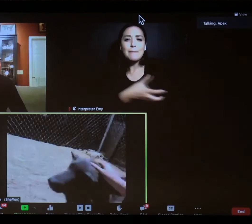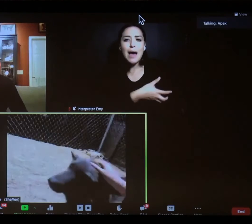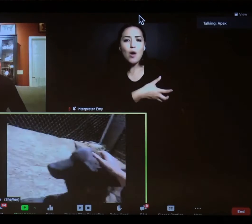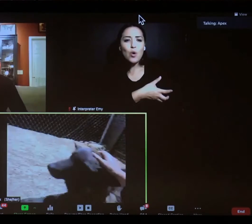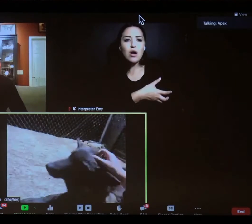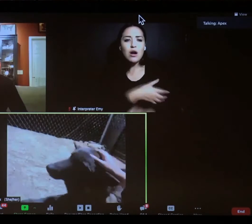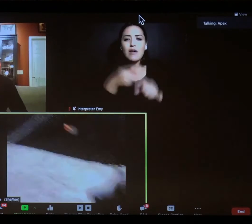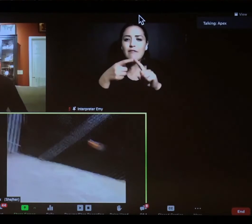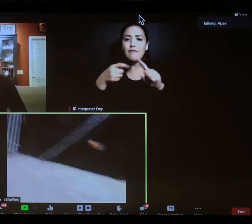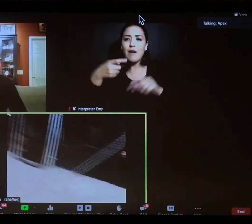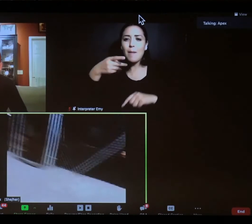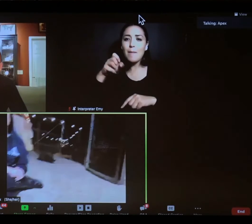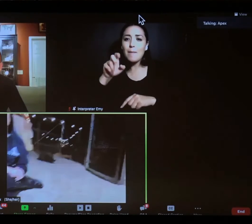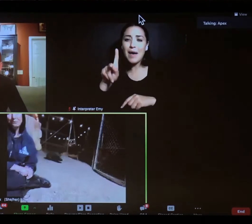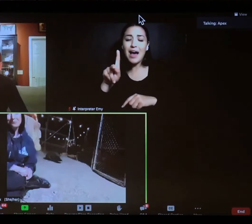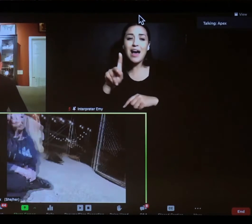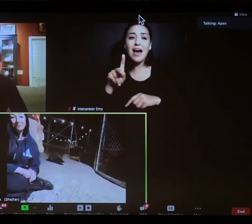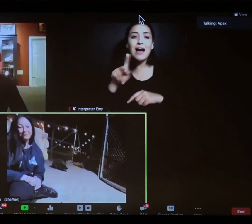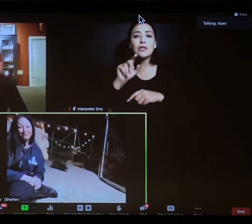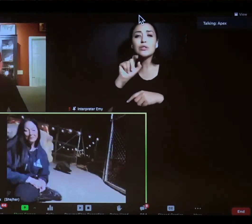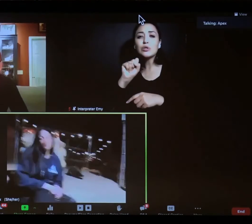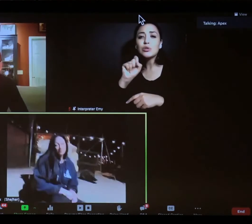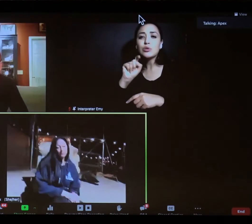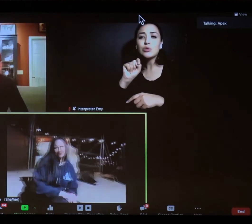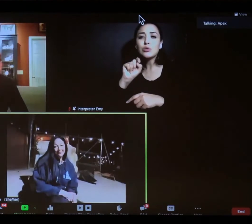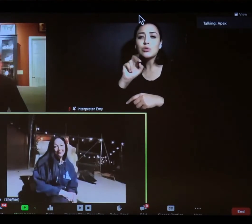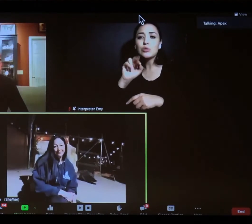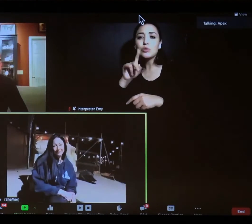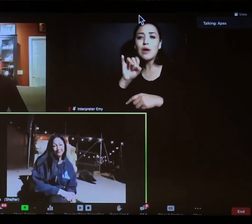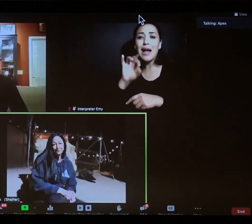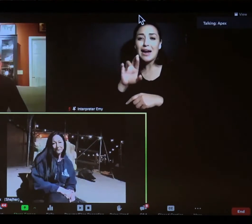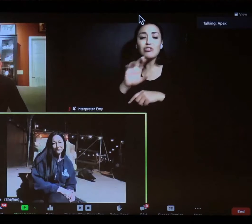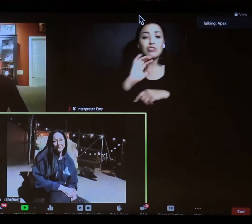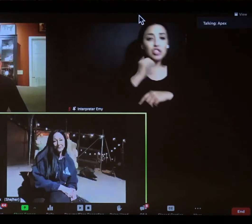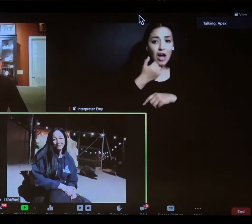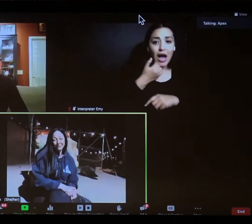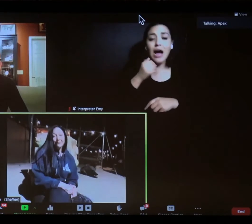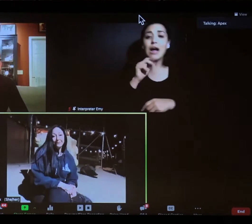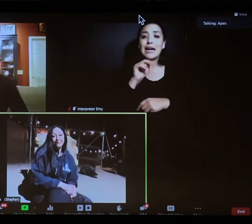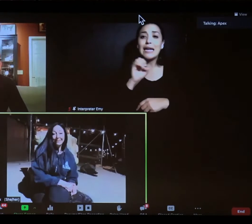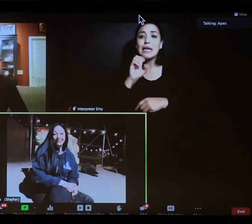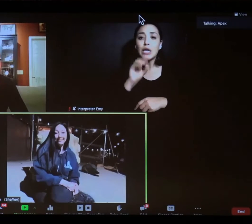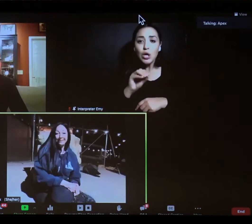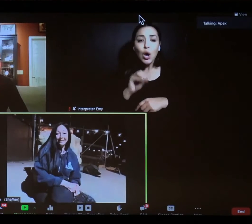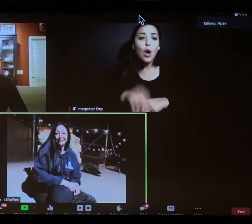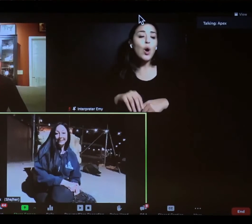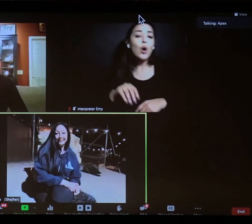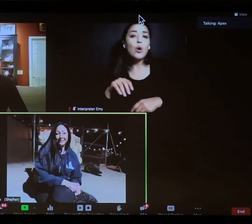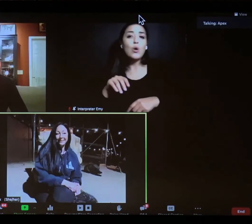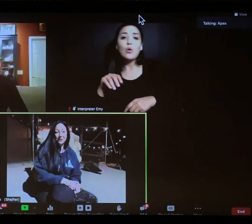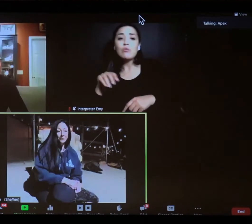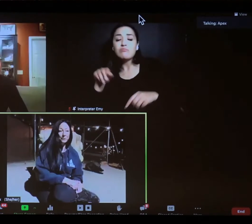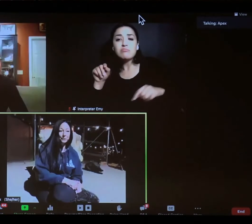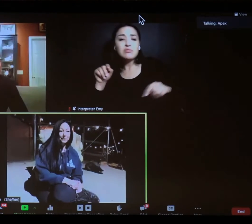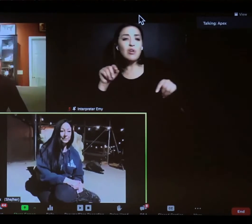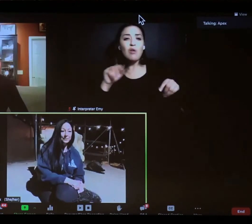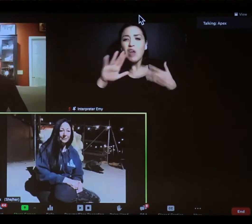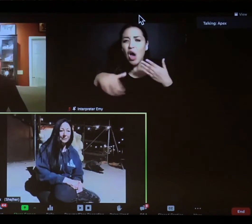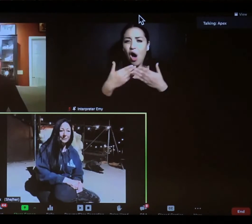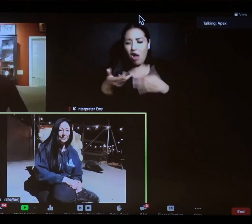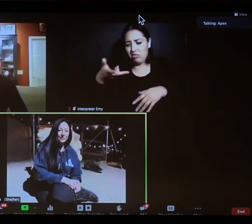one of your shyest, Strider is behind you, who's also one of your shyest, and Neo all together in this enclosure, and they were coming up to you and loving on you. And